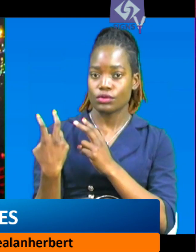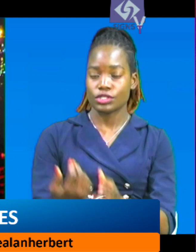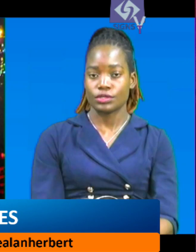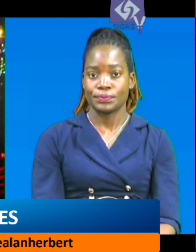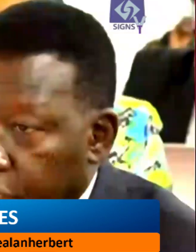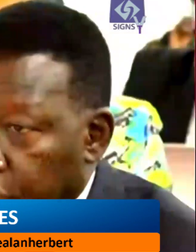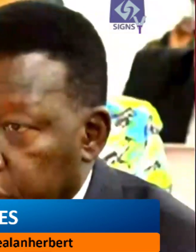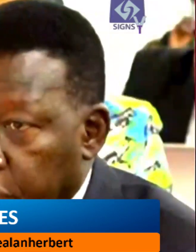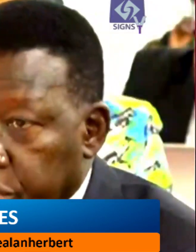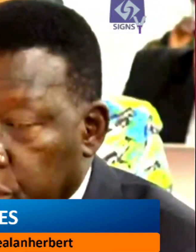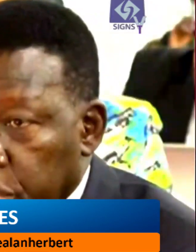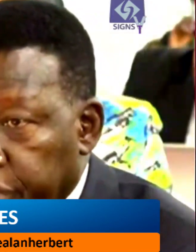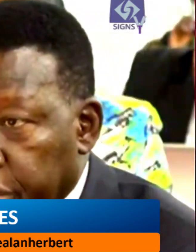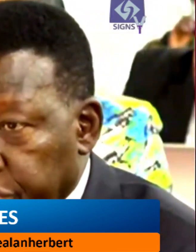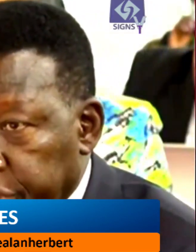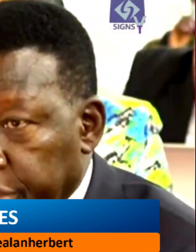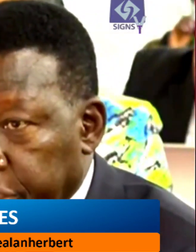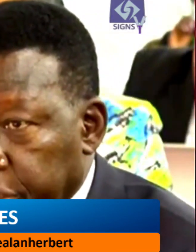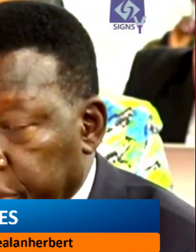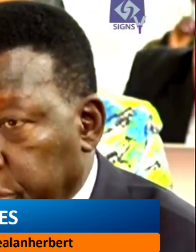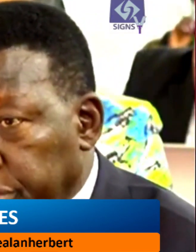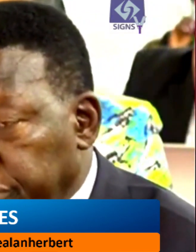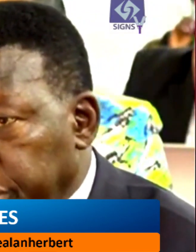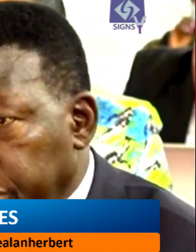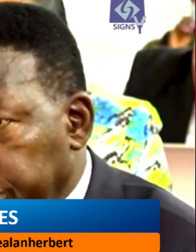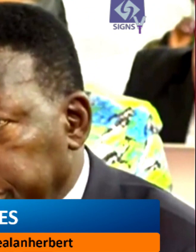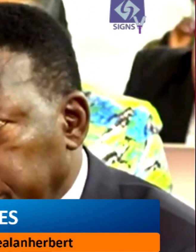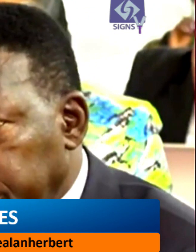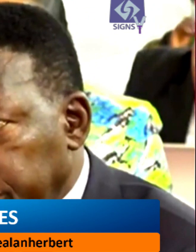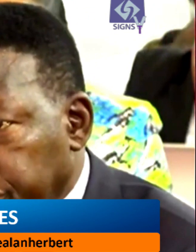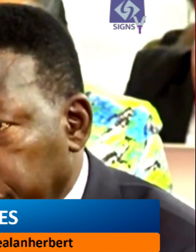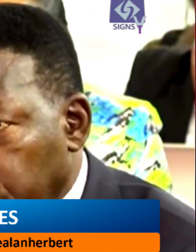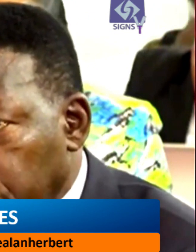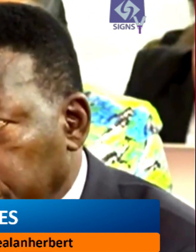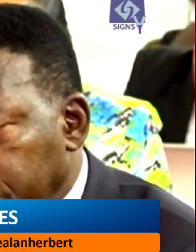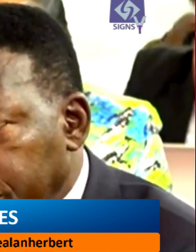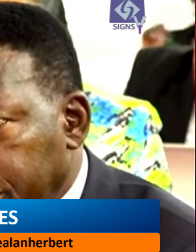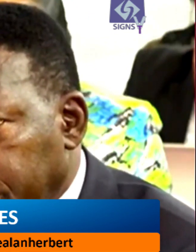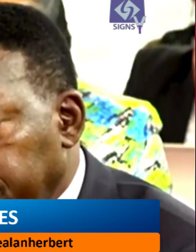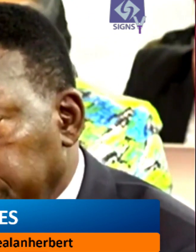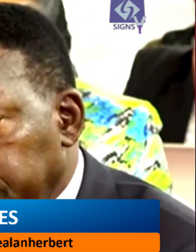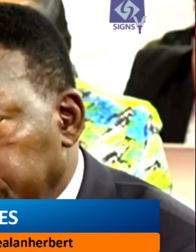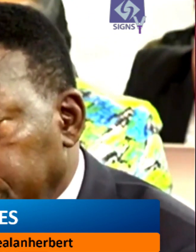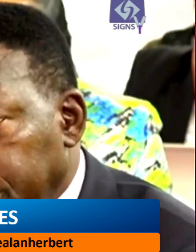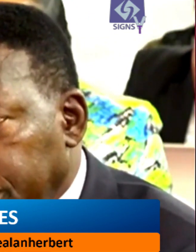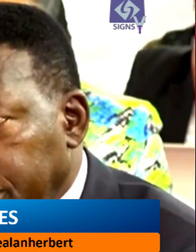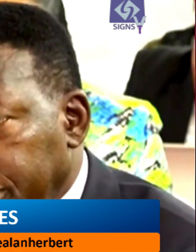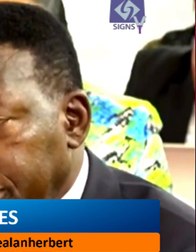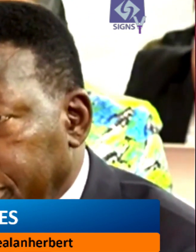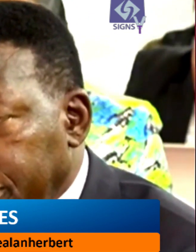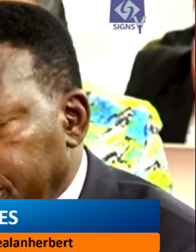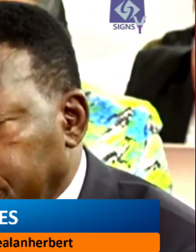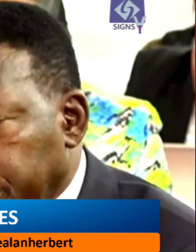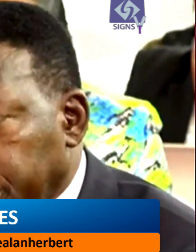And I read an article in the Financial Times the other day, because of the Hamas and Israeli war, that